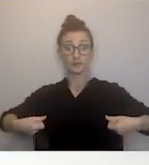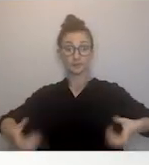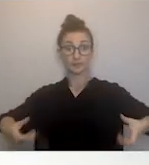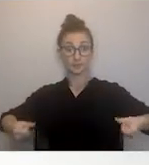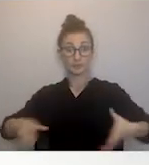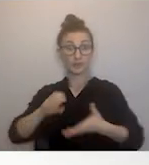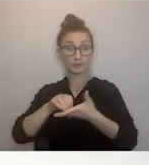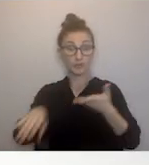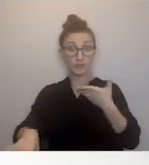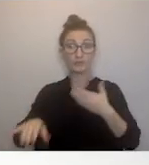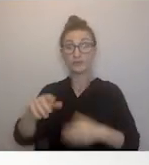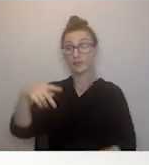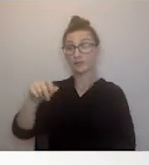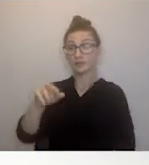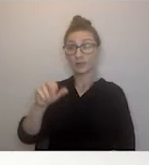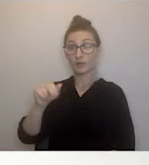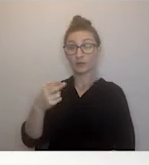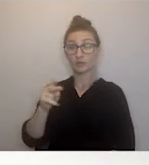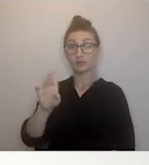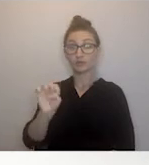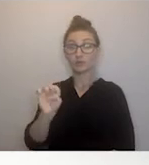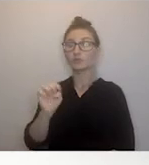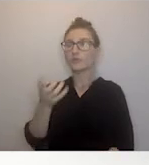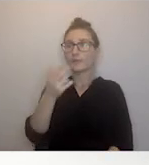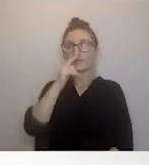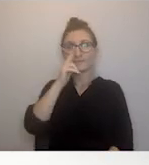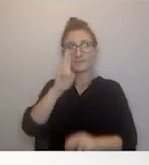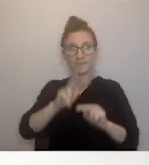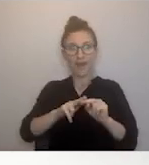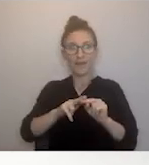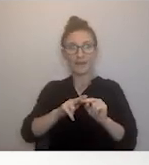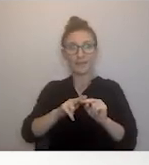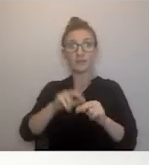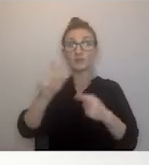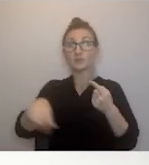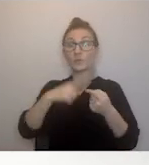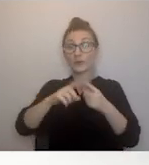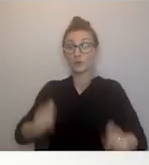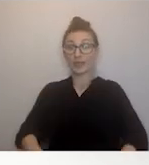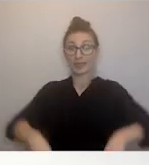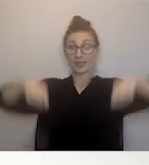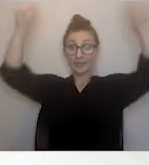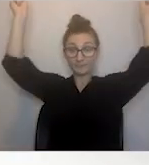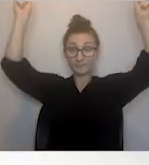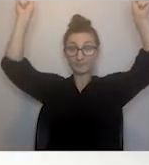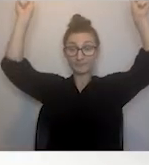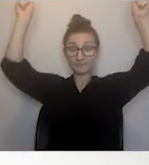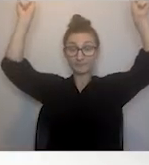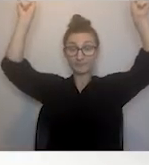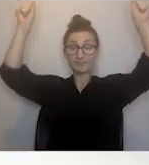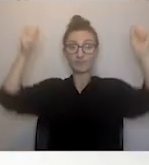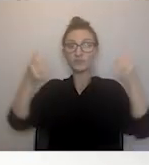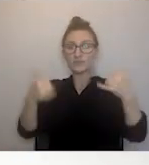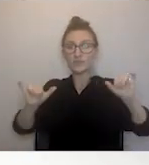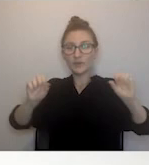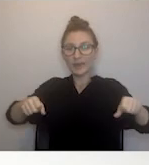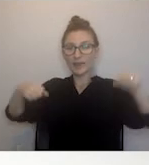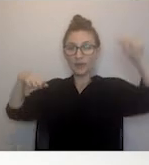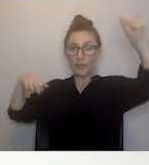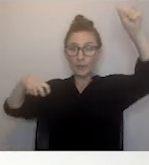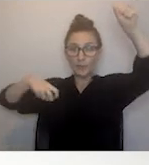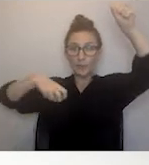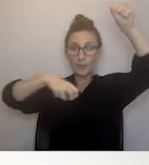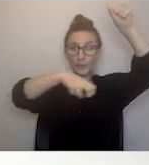of mobile chair. Parachutes have been really, really fun because everyone's assigned a color and section of that parachute. So when you lift it up, everyone can still